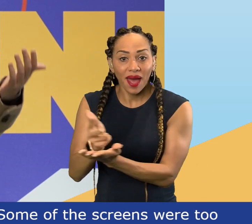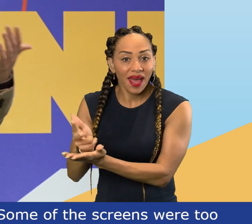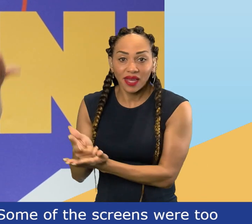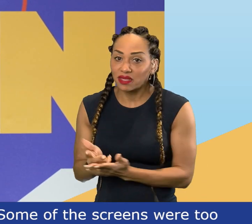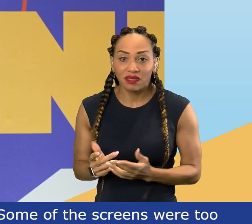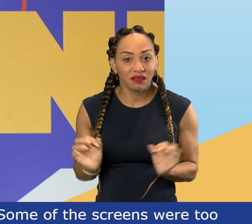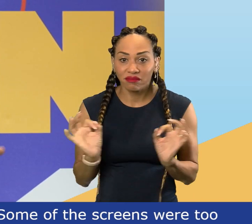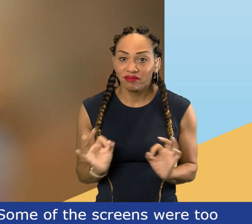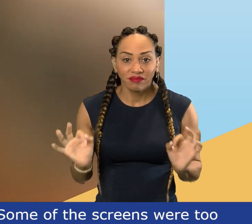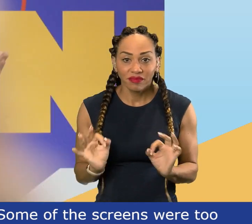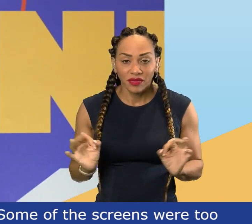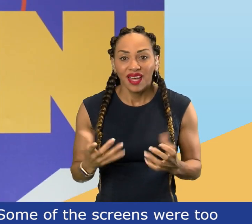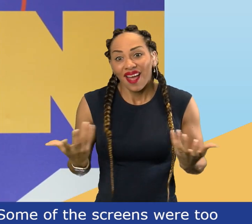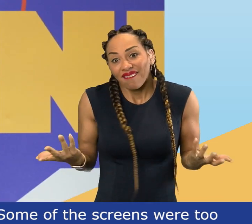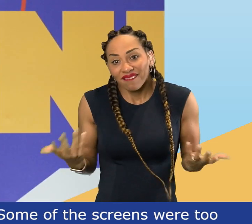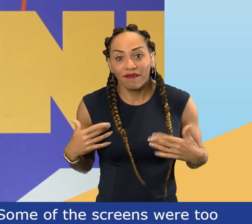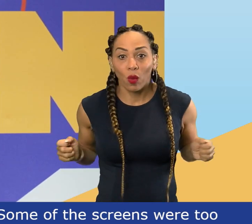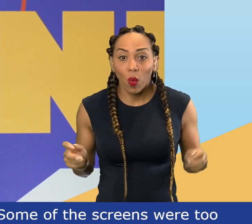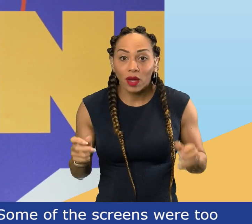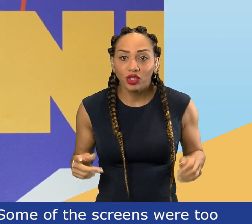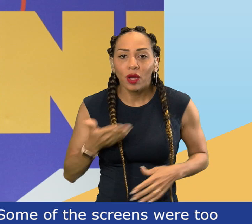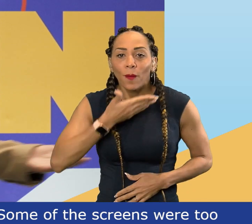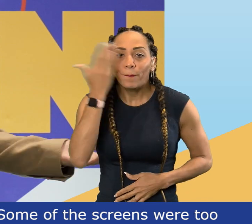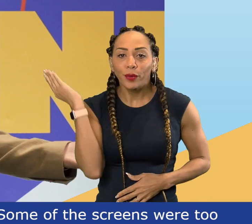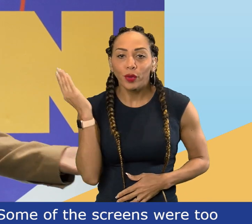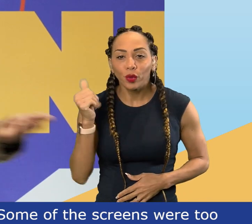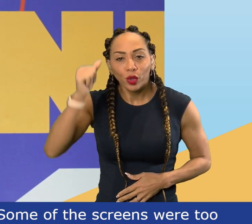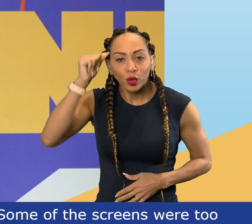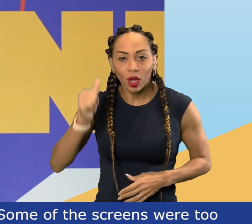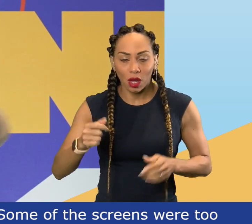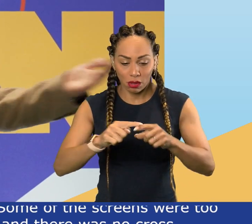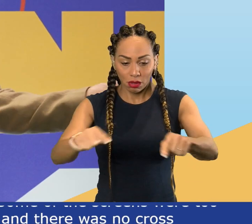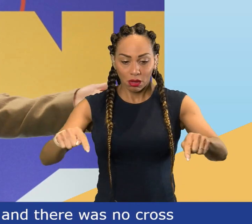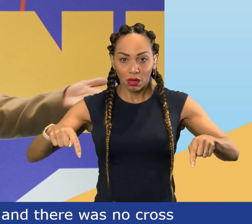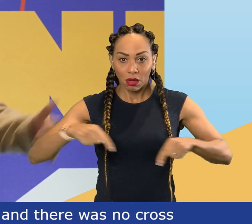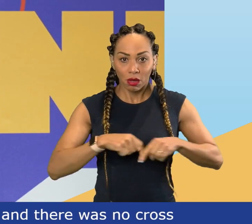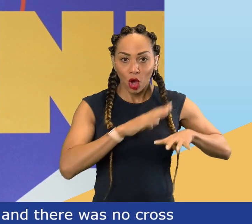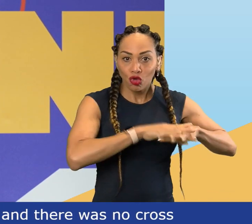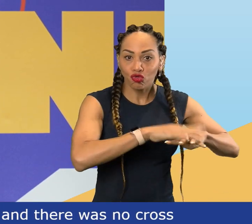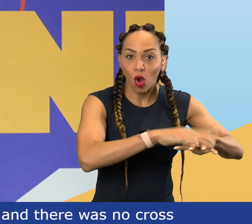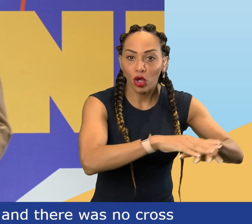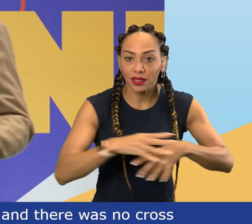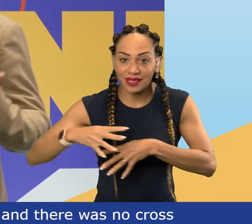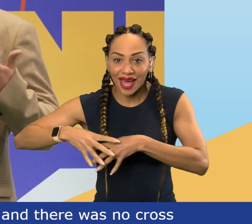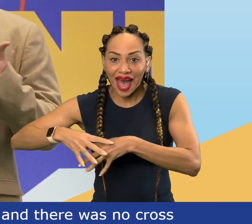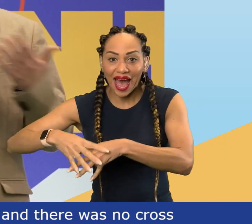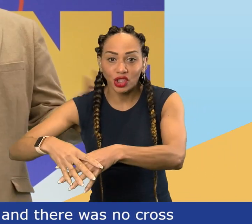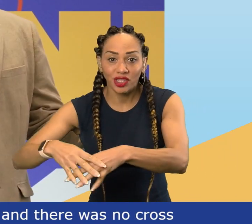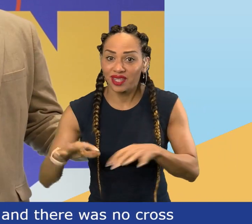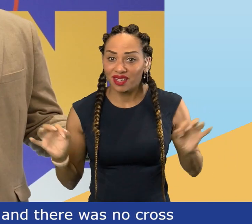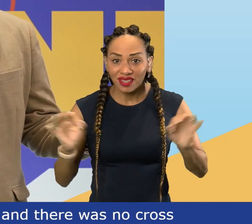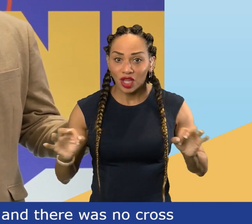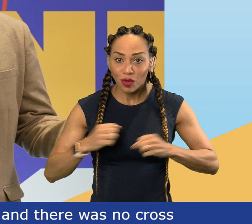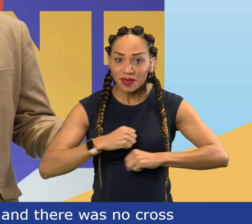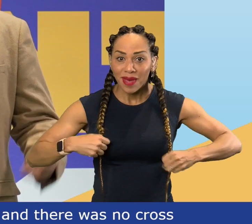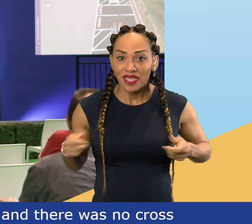so if you were in a wheelchair, there was no room to actually get between the cars or get your car out of the chair if you keep it in the passenger seat. So